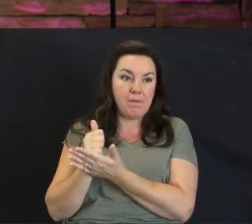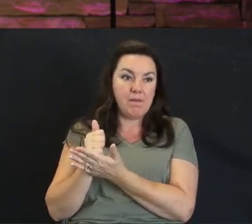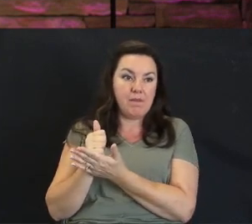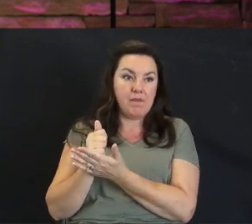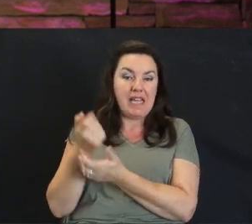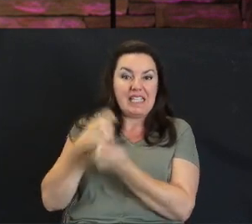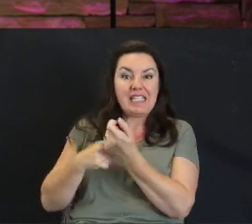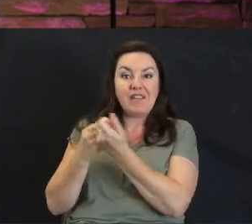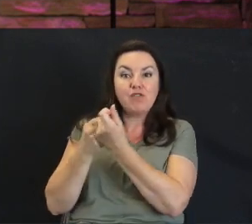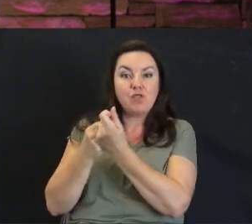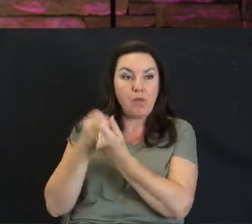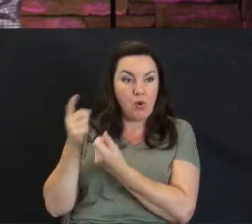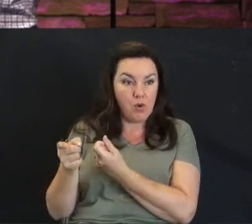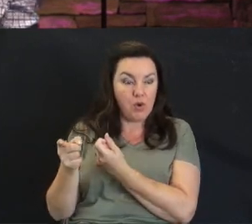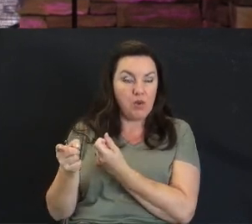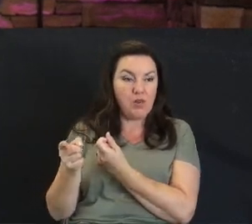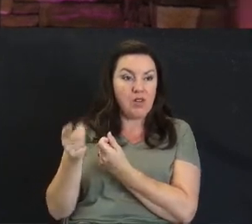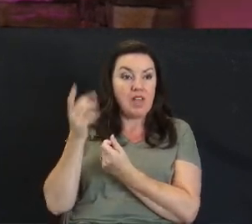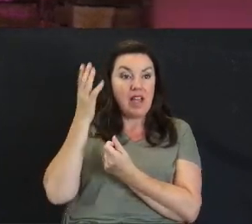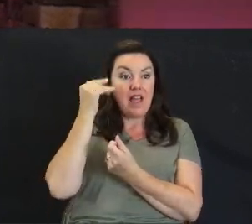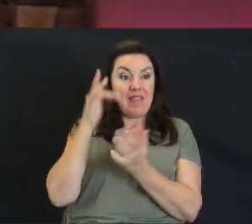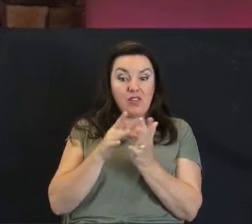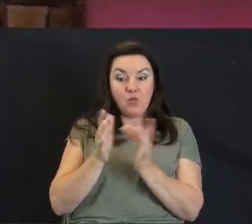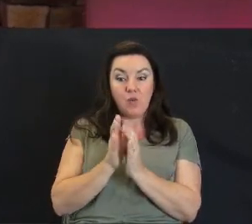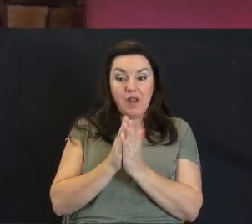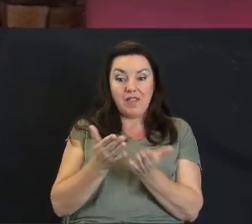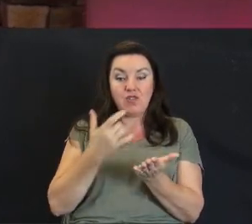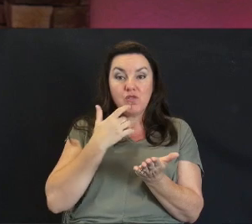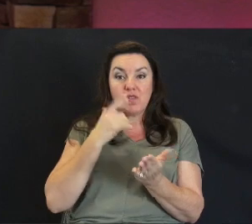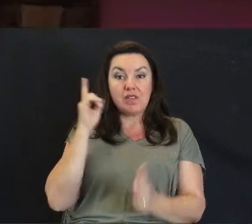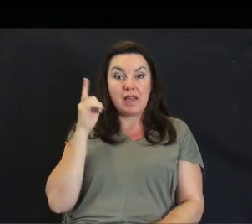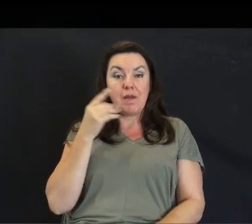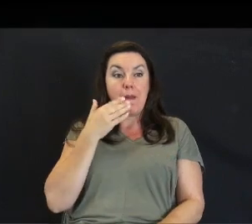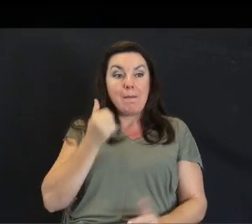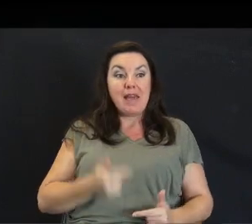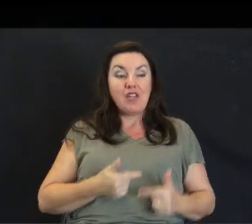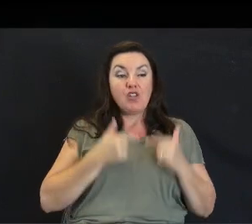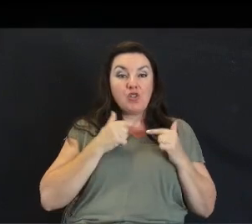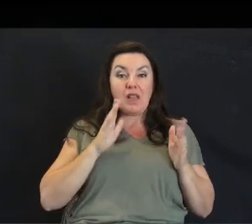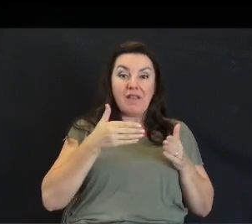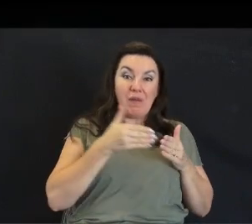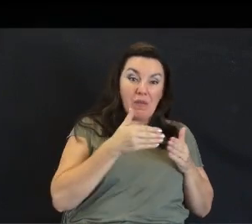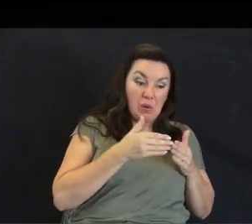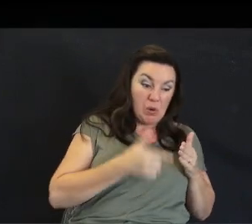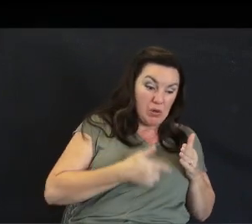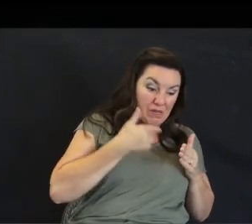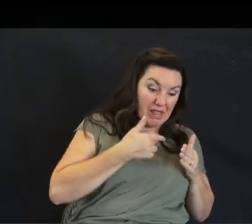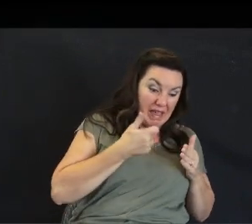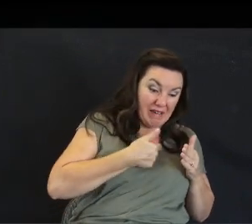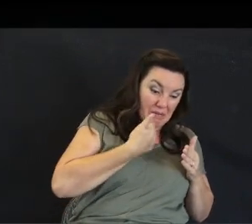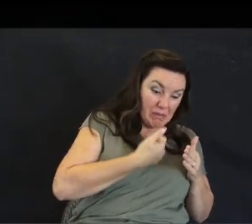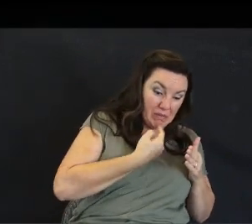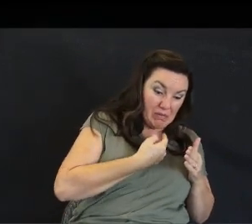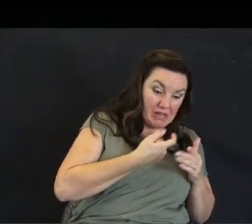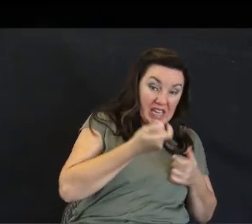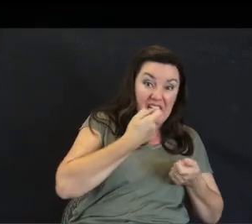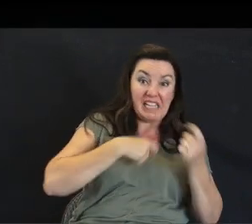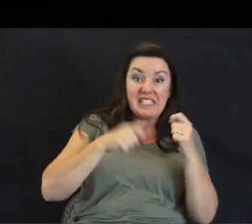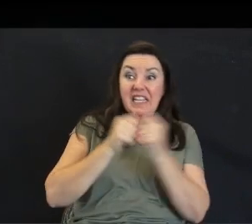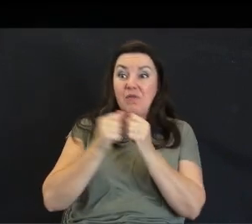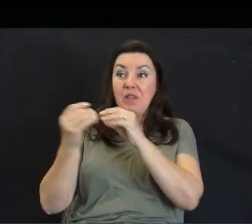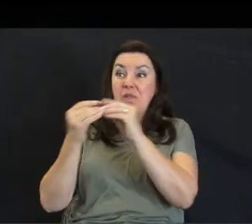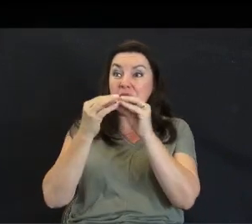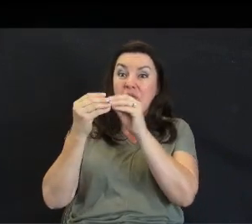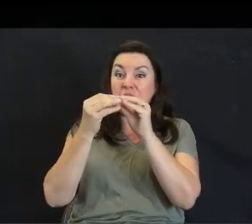supporting her husband That's why the scriptures say things like this It is better to live in the corner of a housetop Than in a house shared with a quarrelsome wife